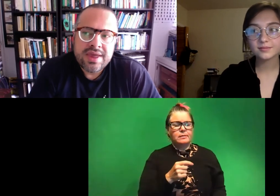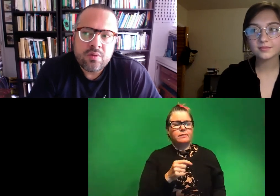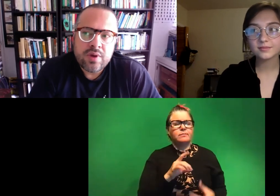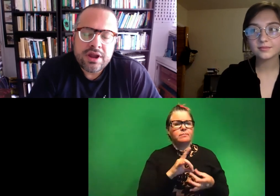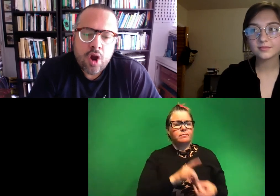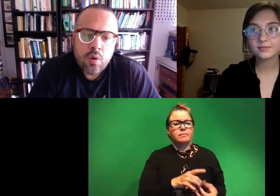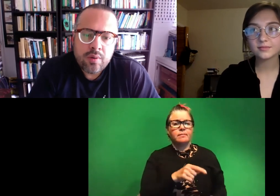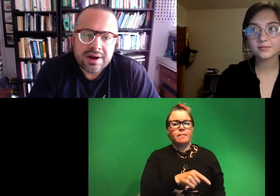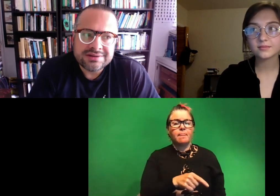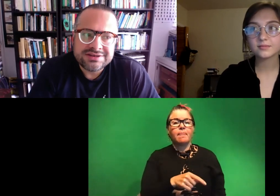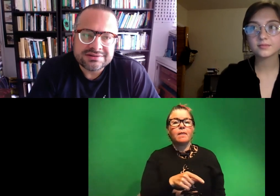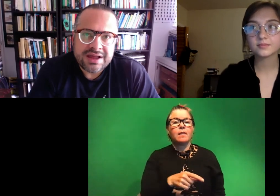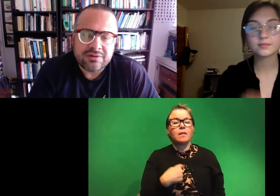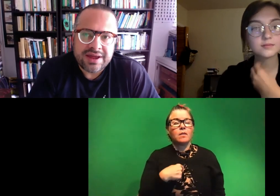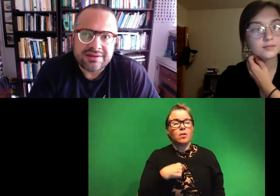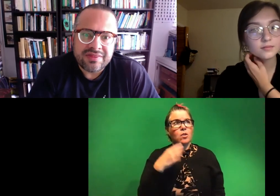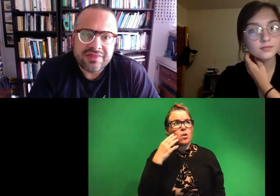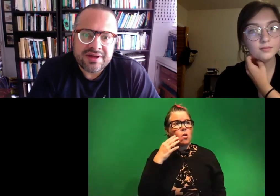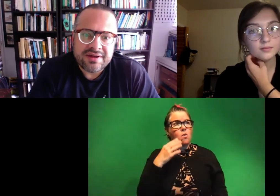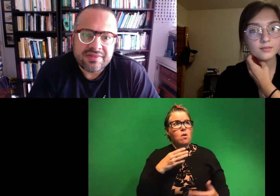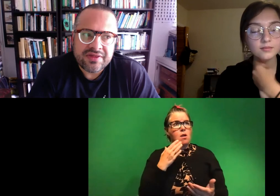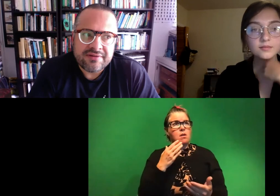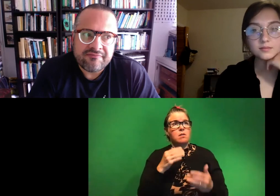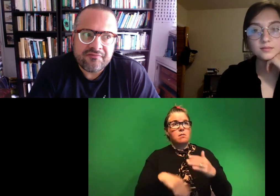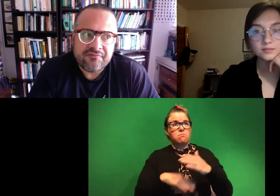Mm-hmm. We know until now that